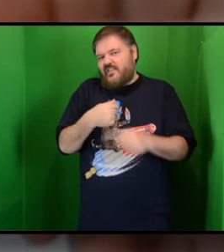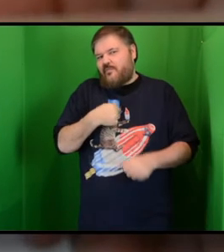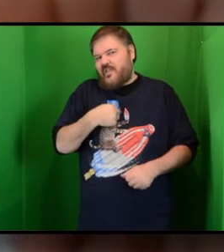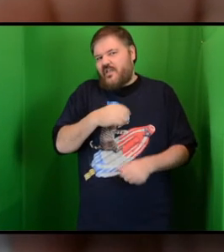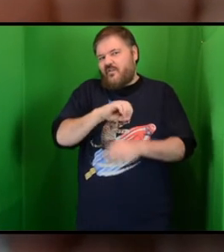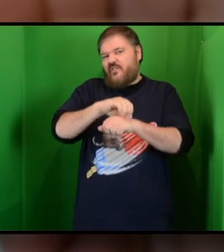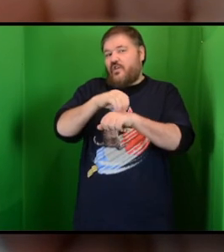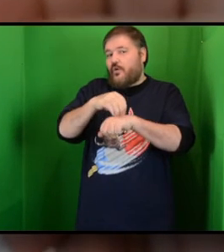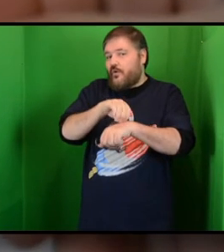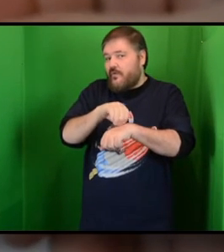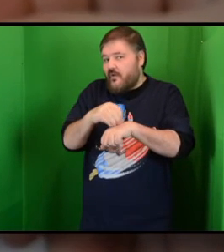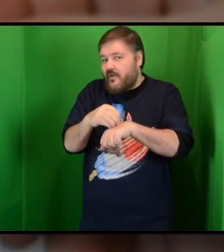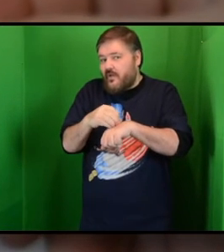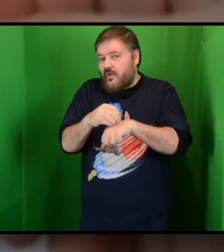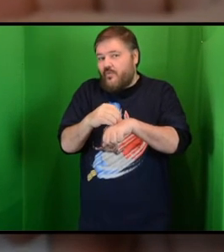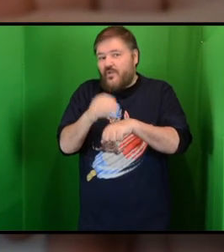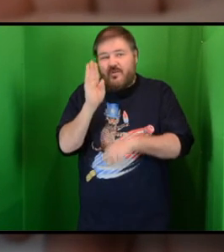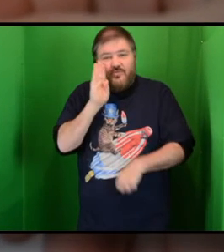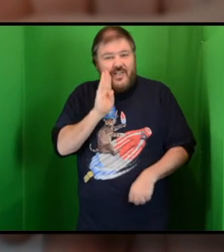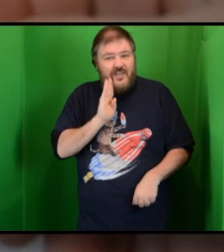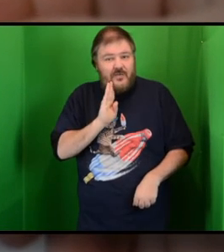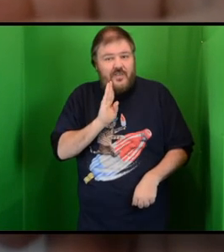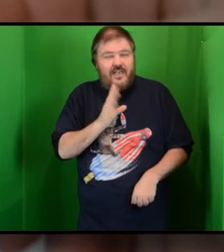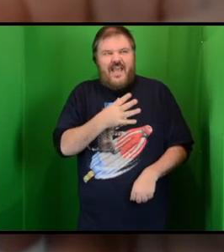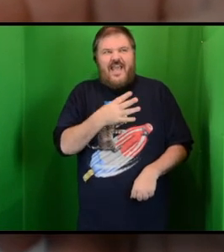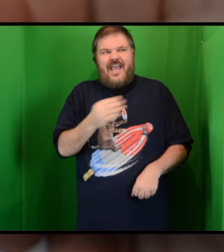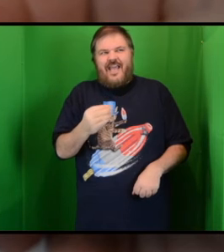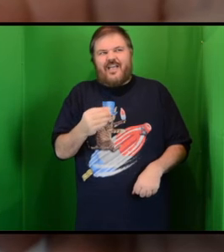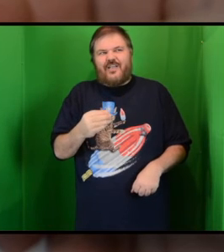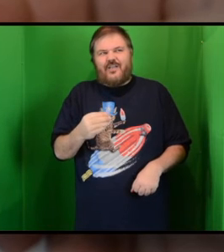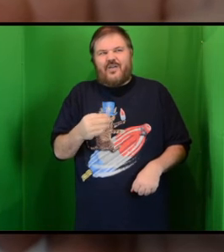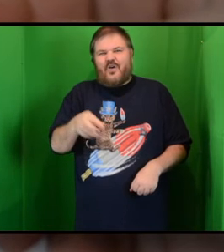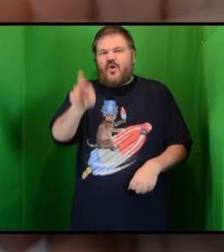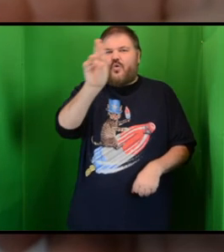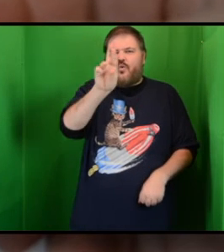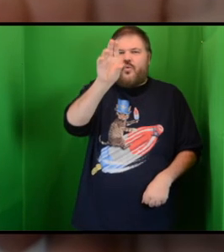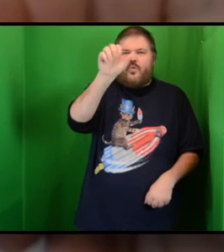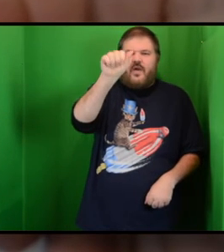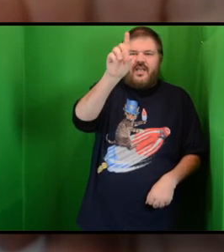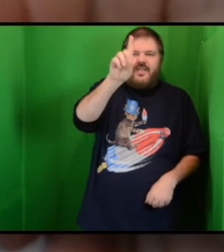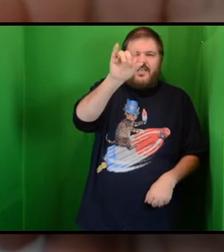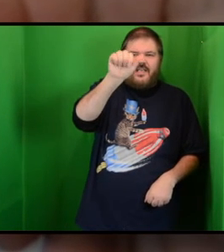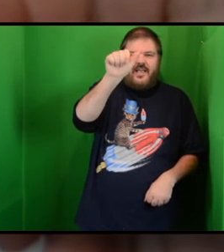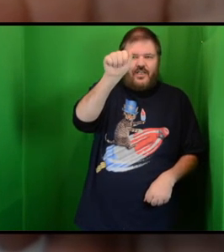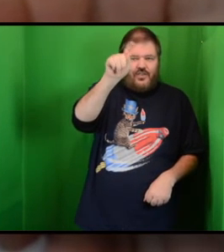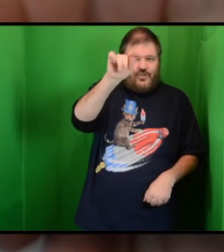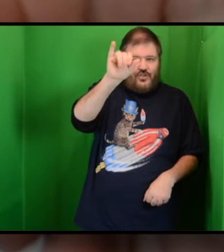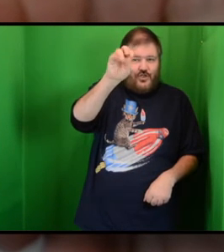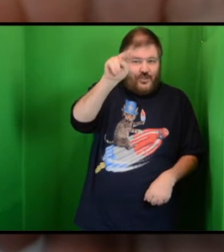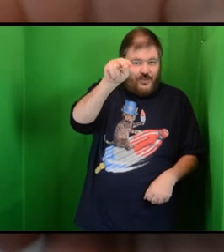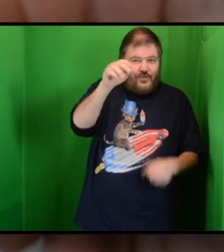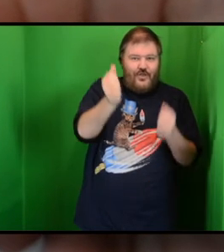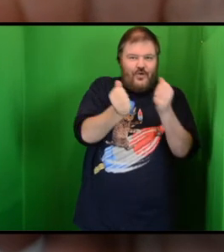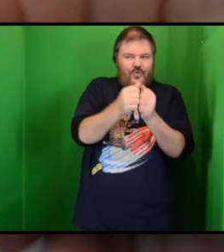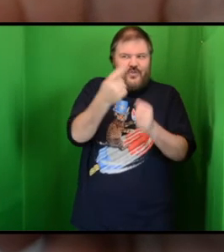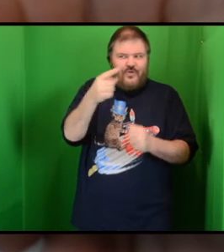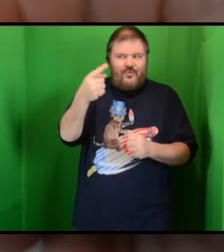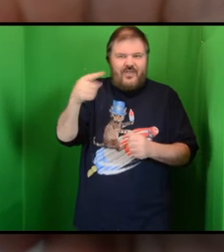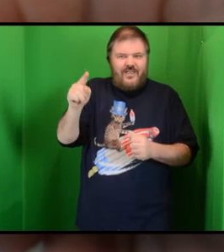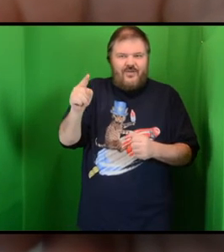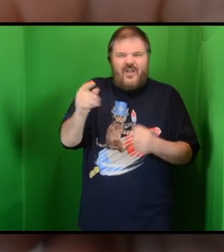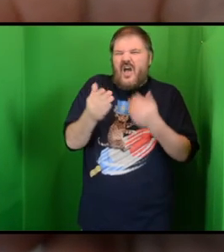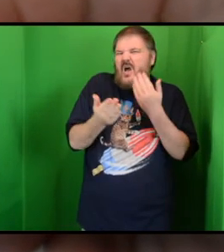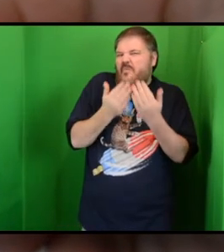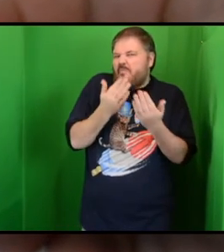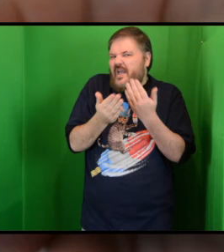I just absolutely love these swords. I love the transparent green and the brown that goes so well together. I mean, it's